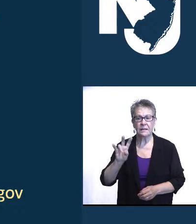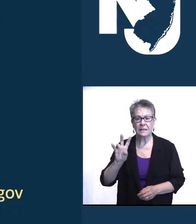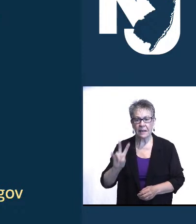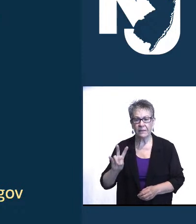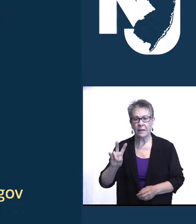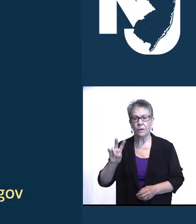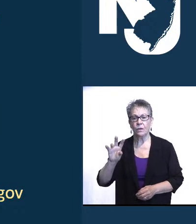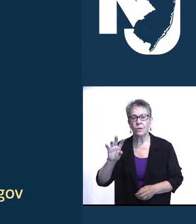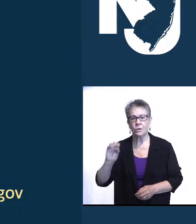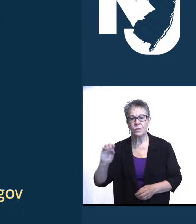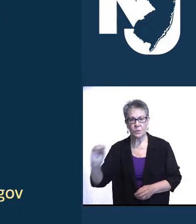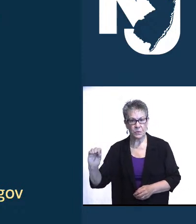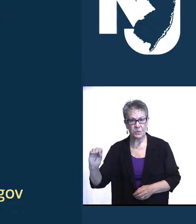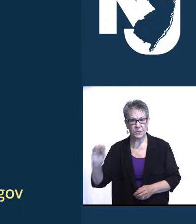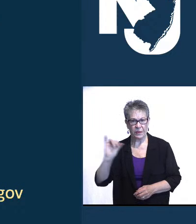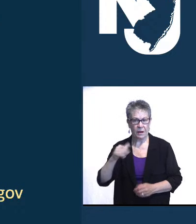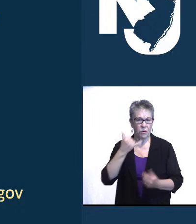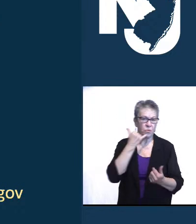855-647-7700.